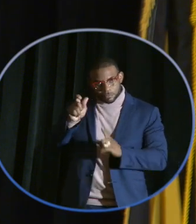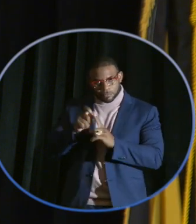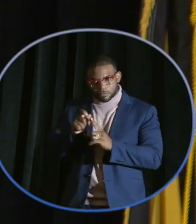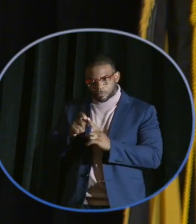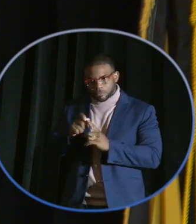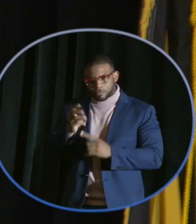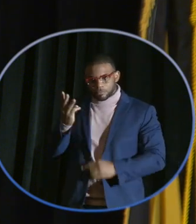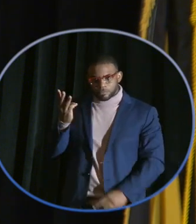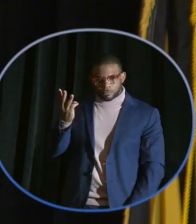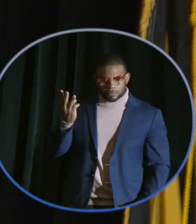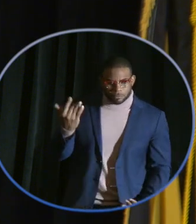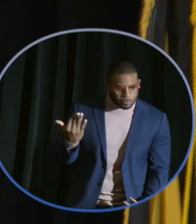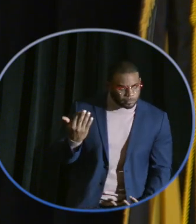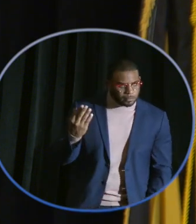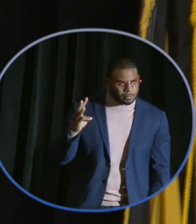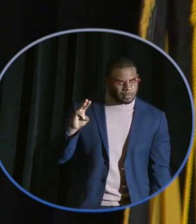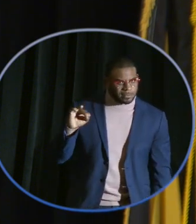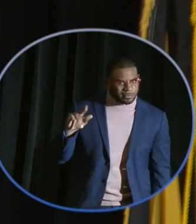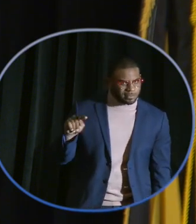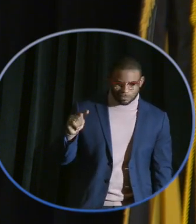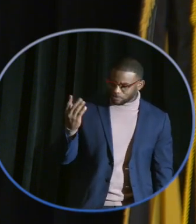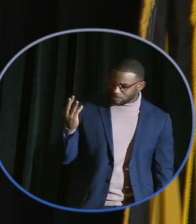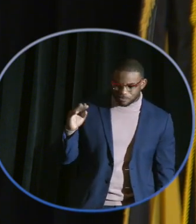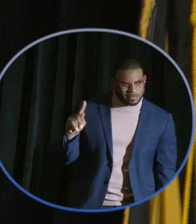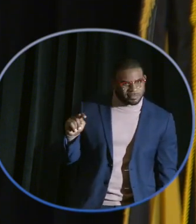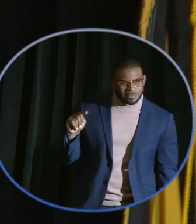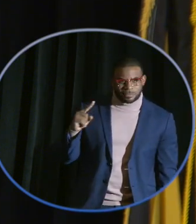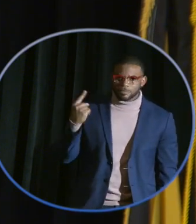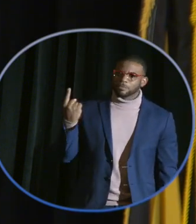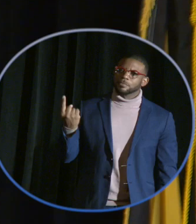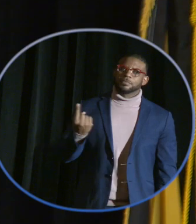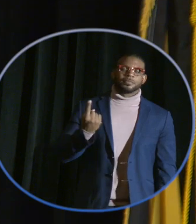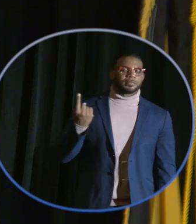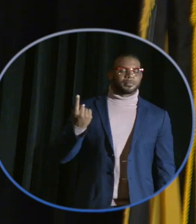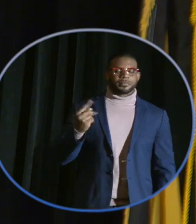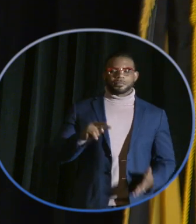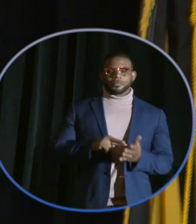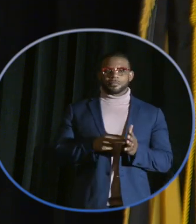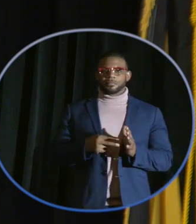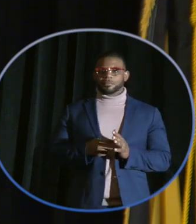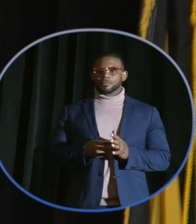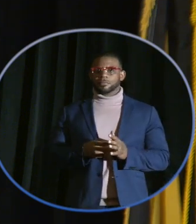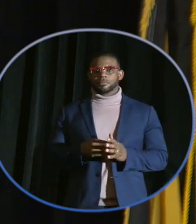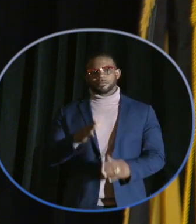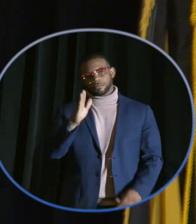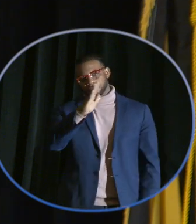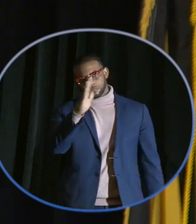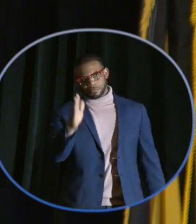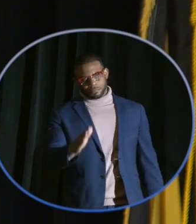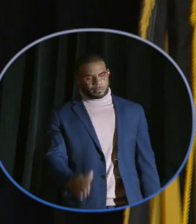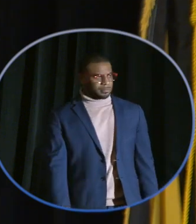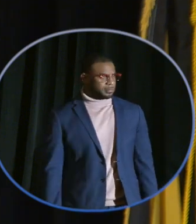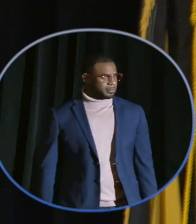term wait. Wait has always meant never.